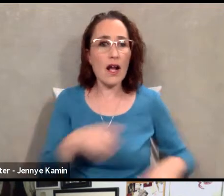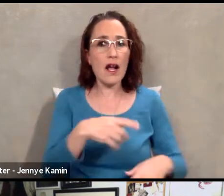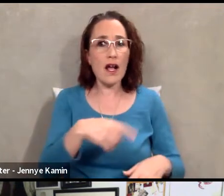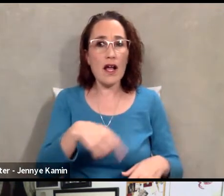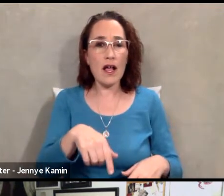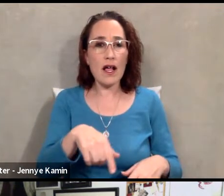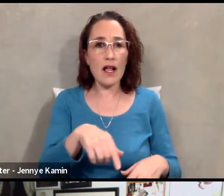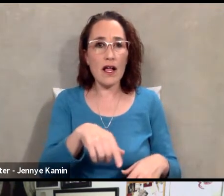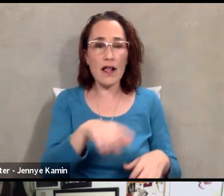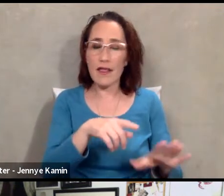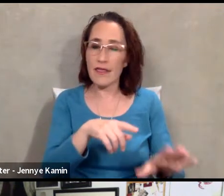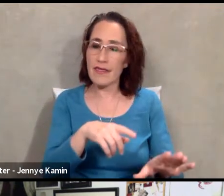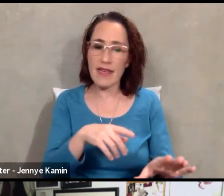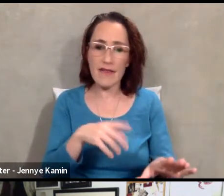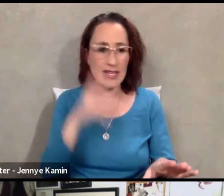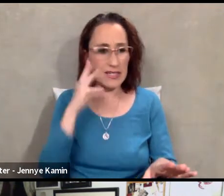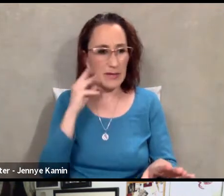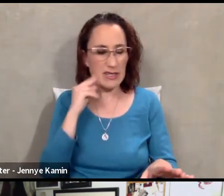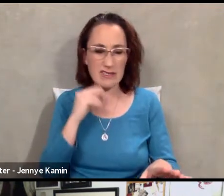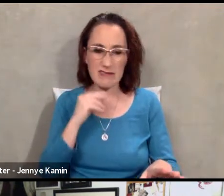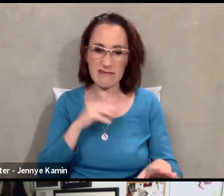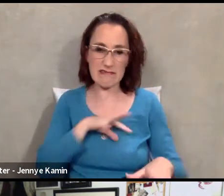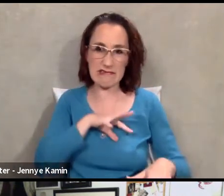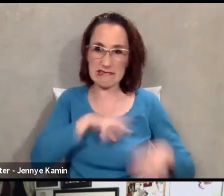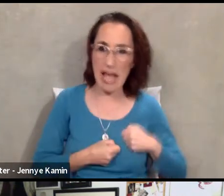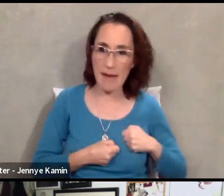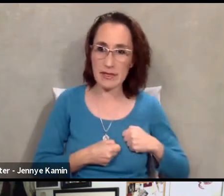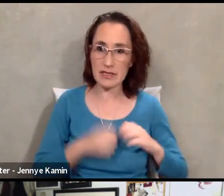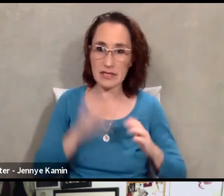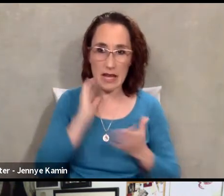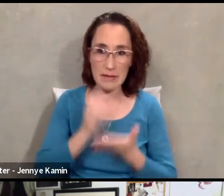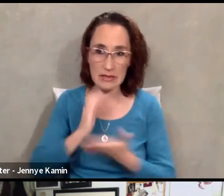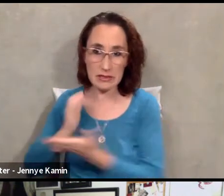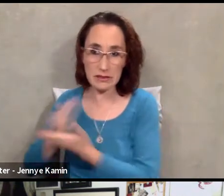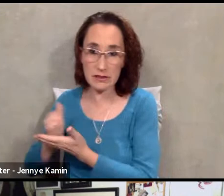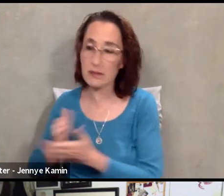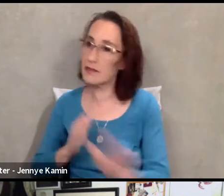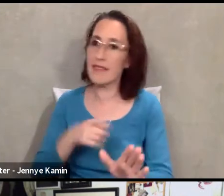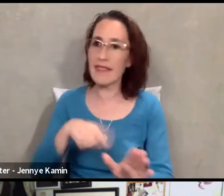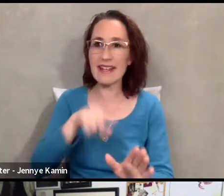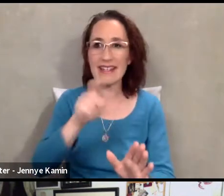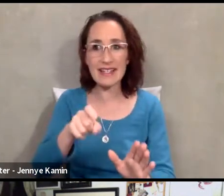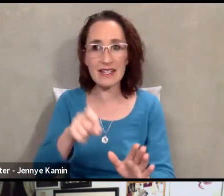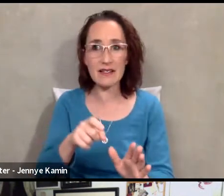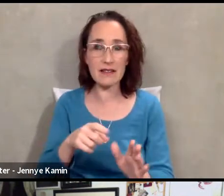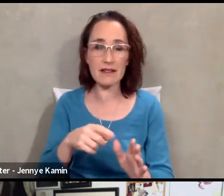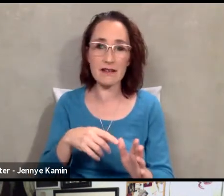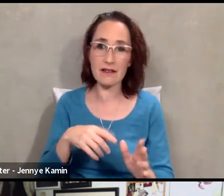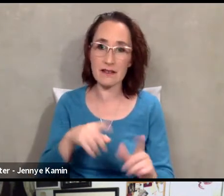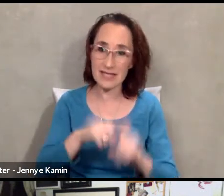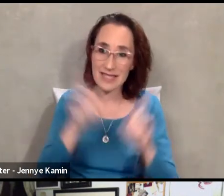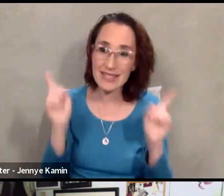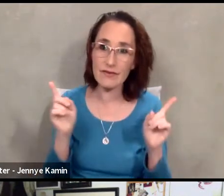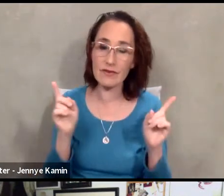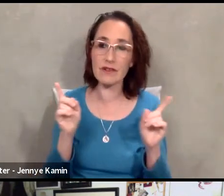images. So I think it was really that. Right, right. And when do you think that happened